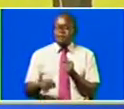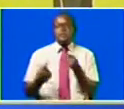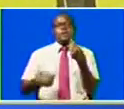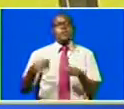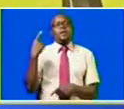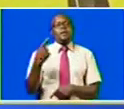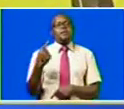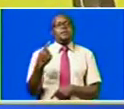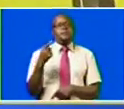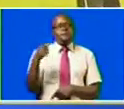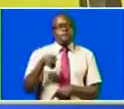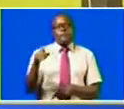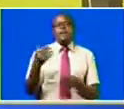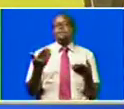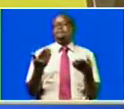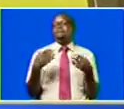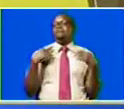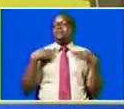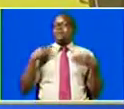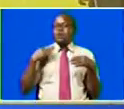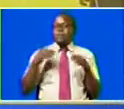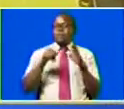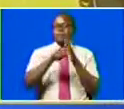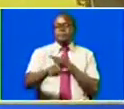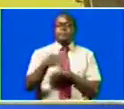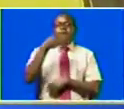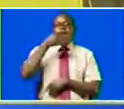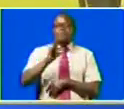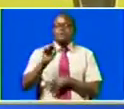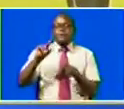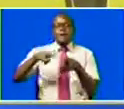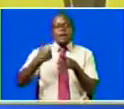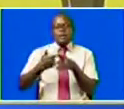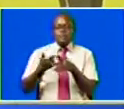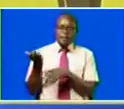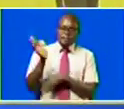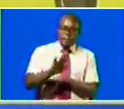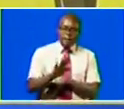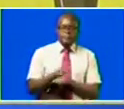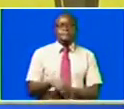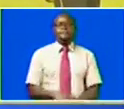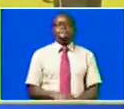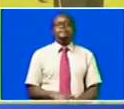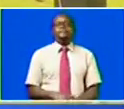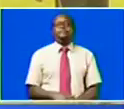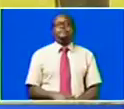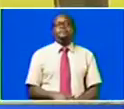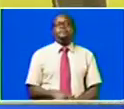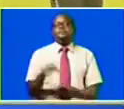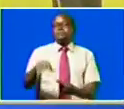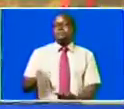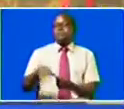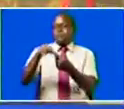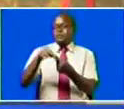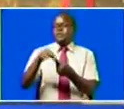logo from their jerseys in Paris, and later Innocent Simiyu was reinstated. For us, I think the key priority again is the World Cup,